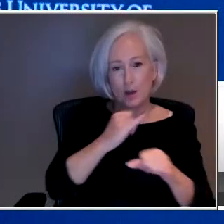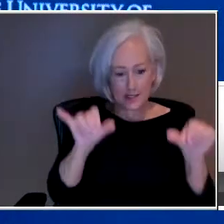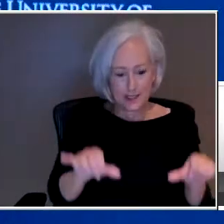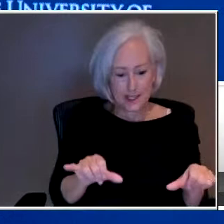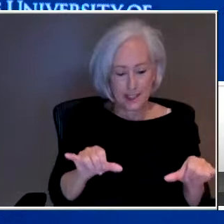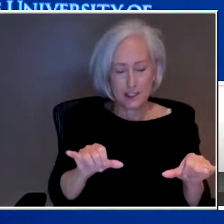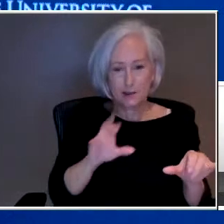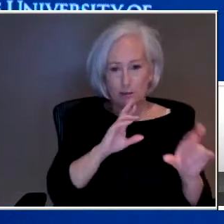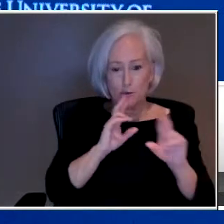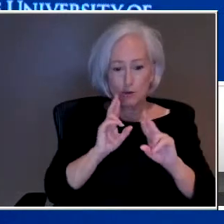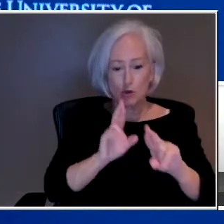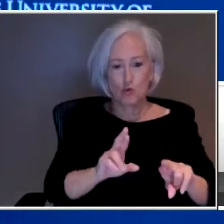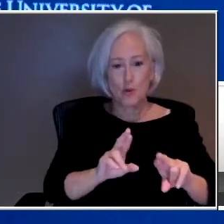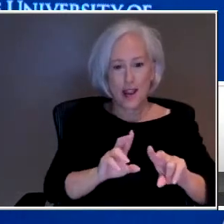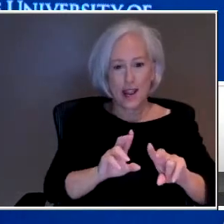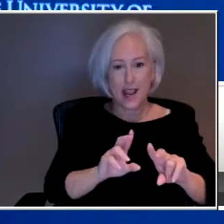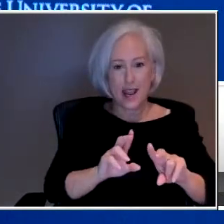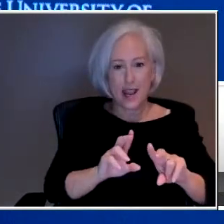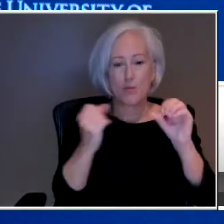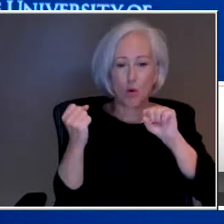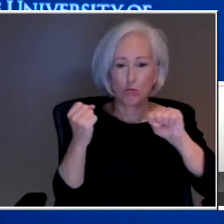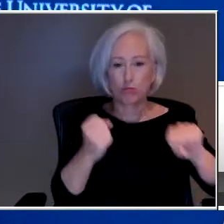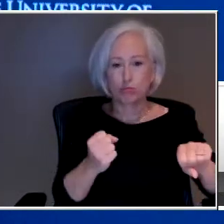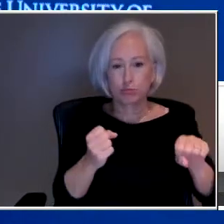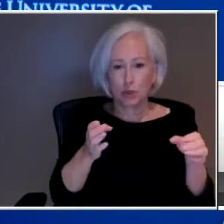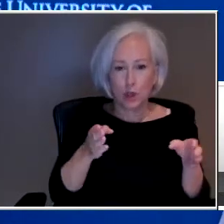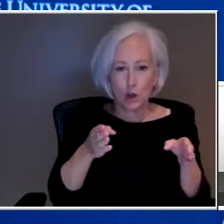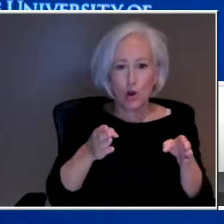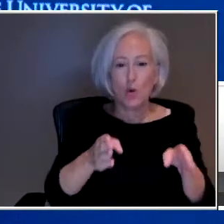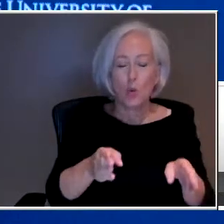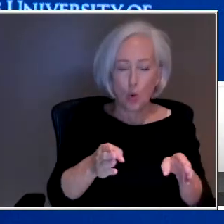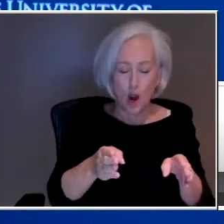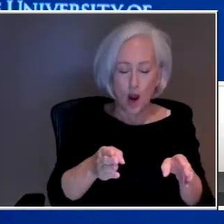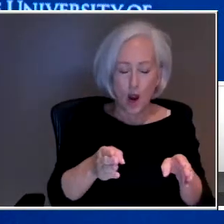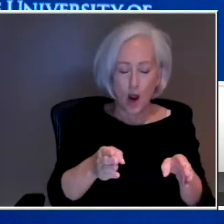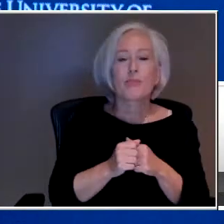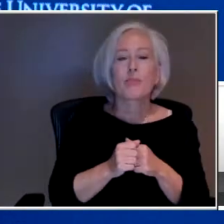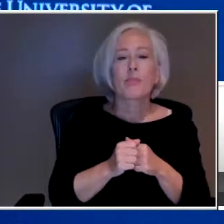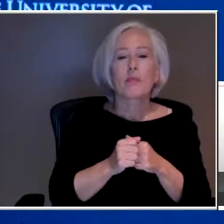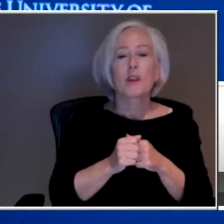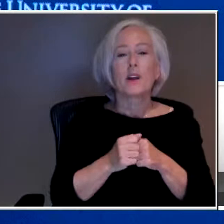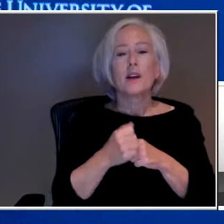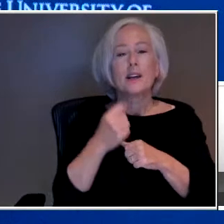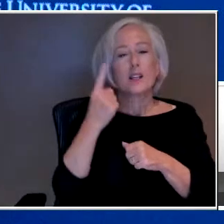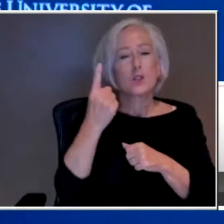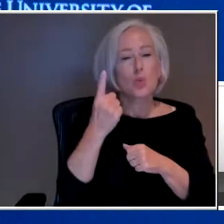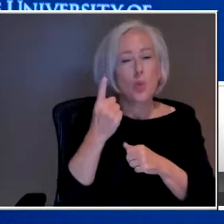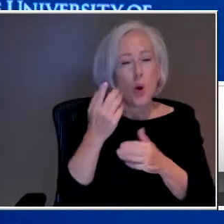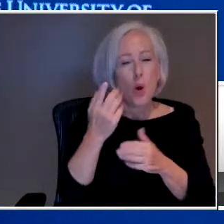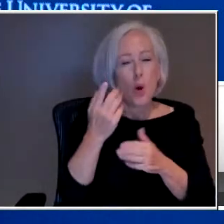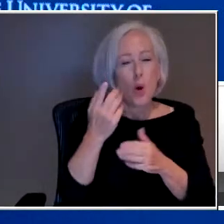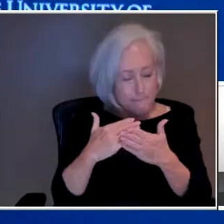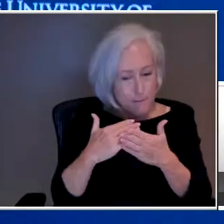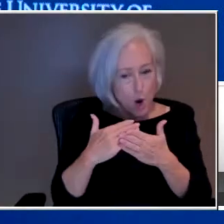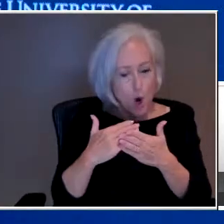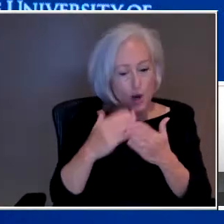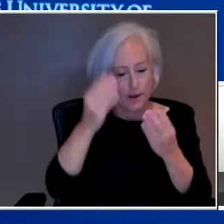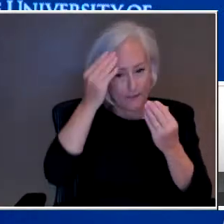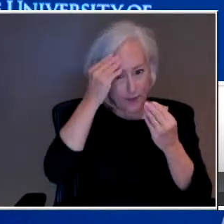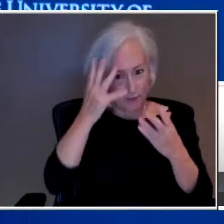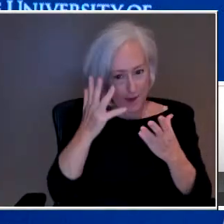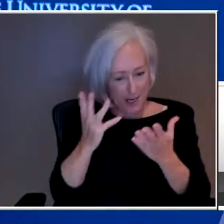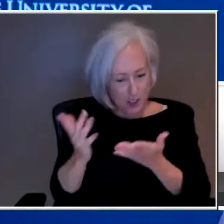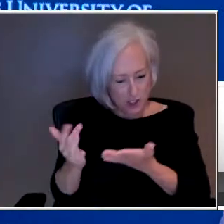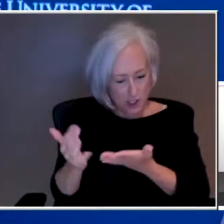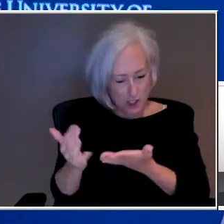a greater way than, say, the people who had symptoms. It's just one more piece of information that we're gathering about this.